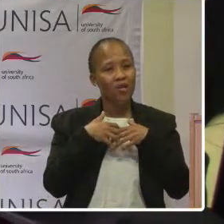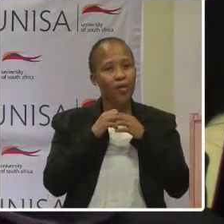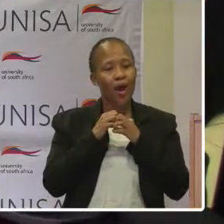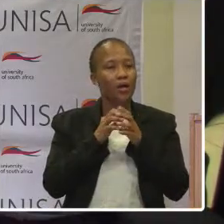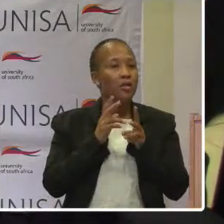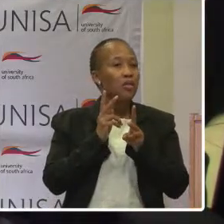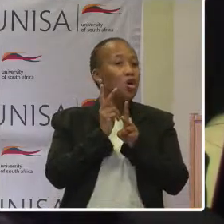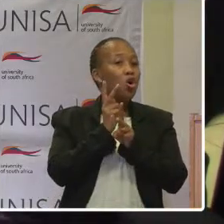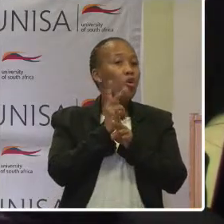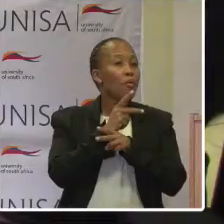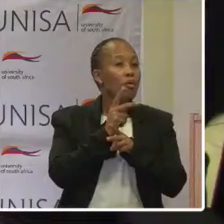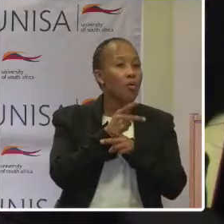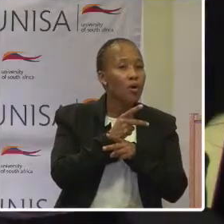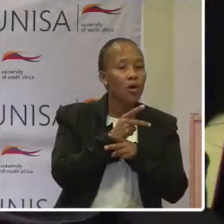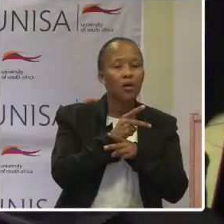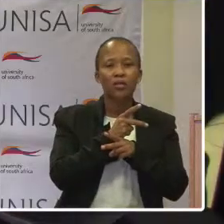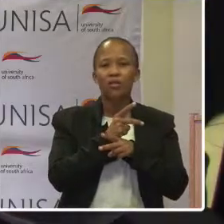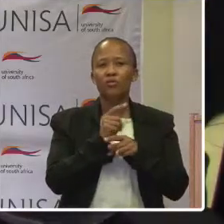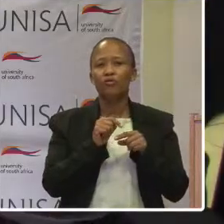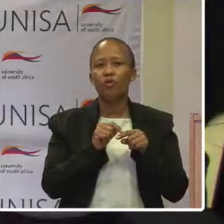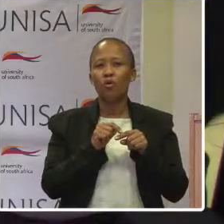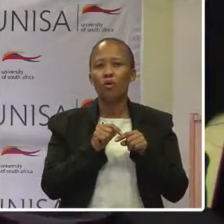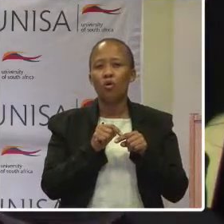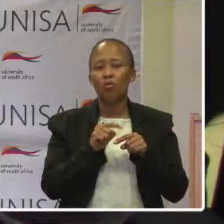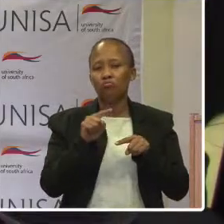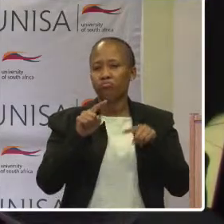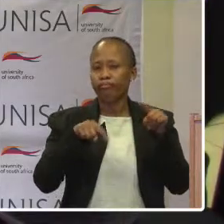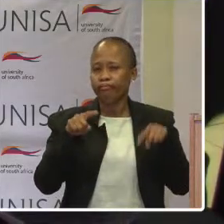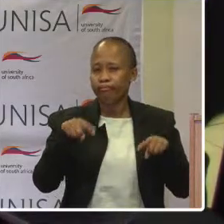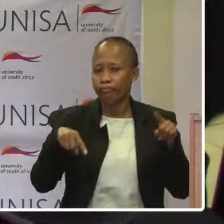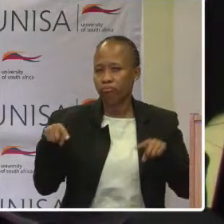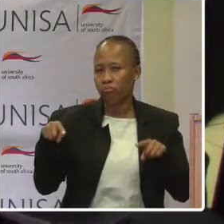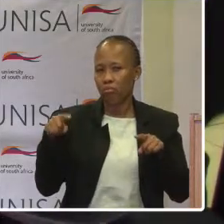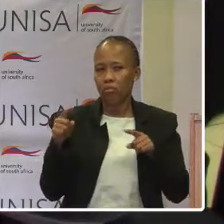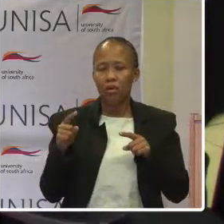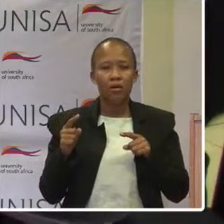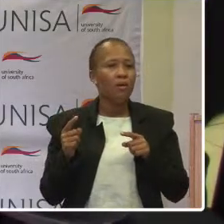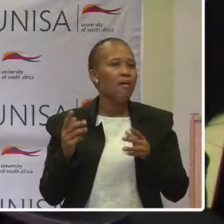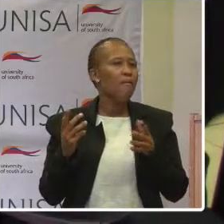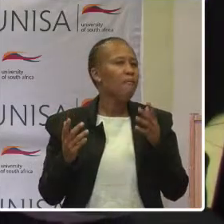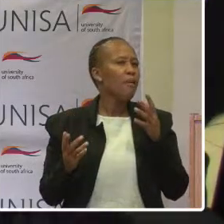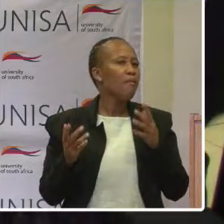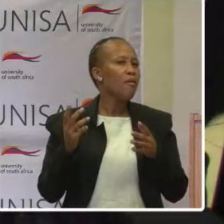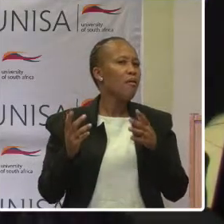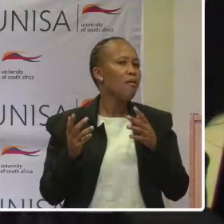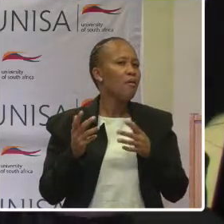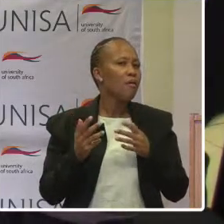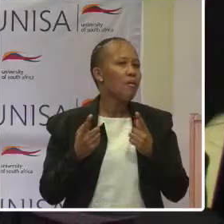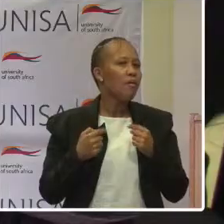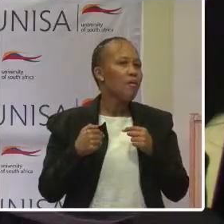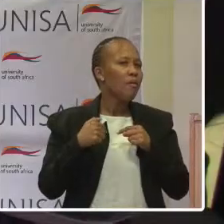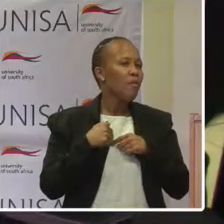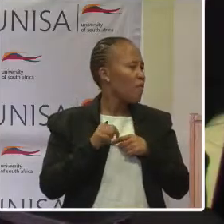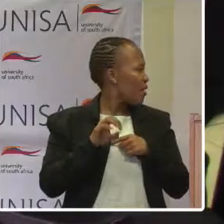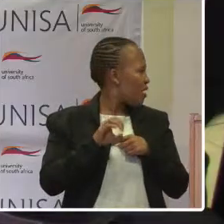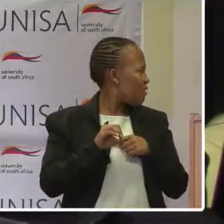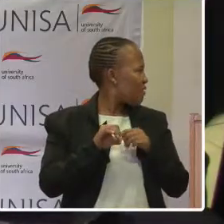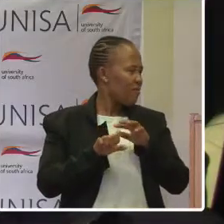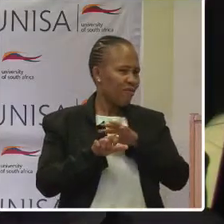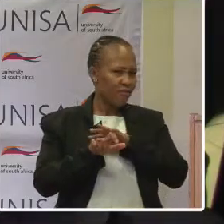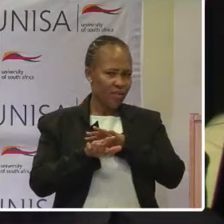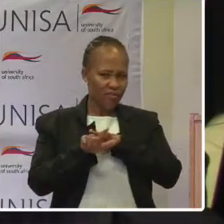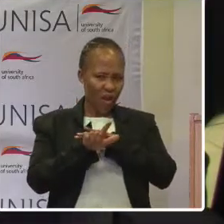or different components and things like that, are we kind of setting the standard for or globally competitive in as South